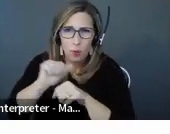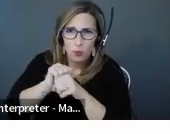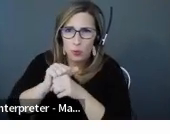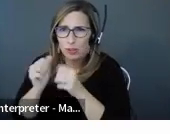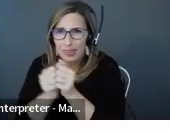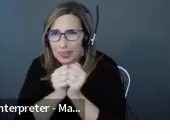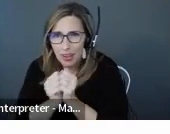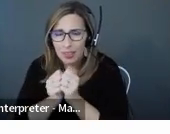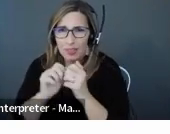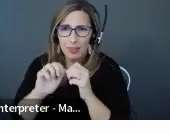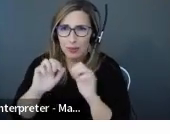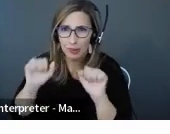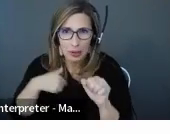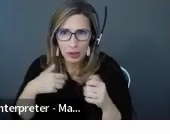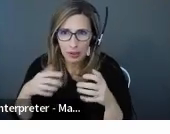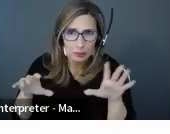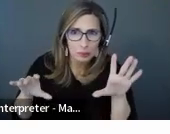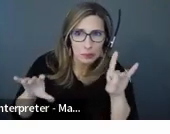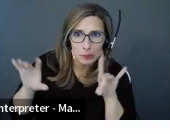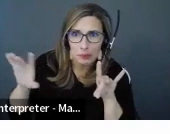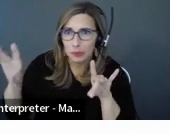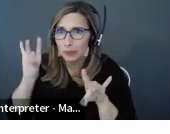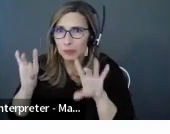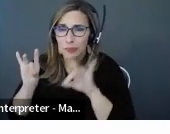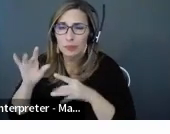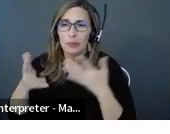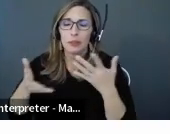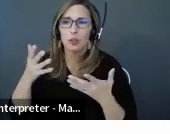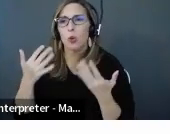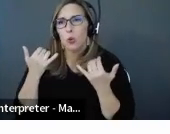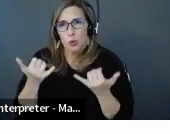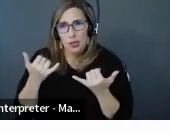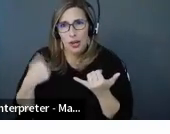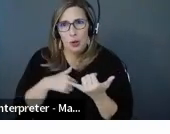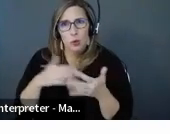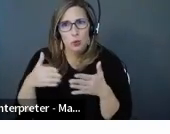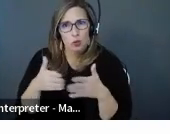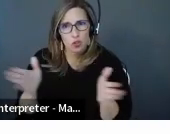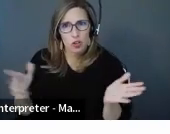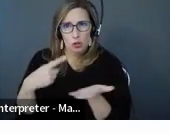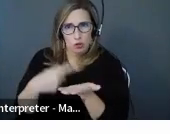be talking just generally about VR,